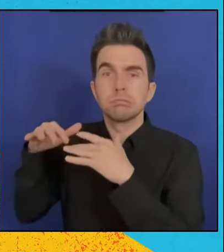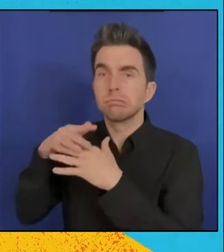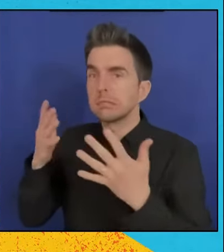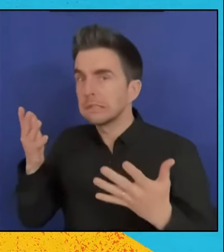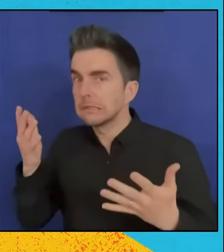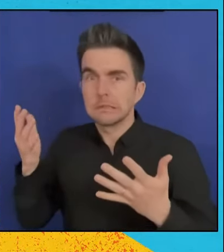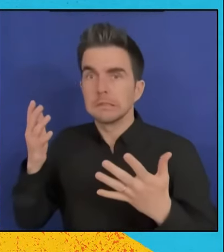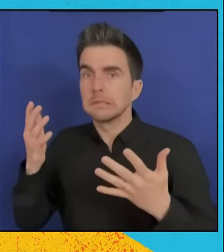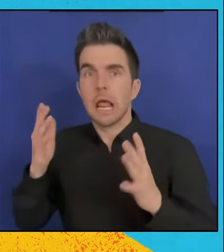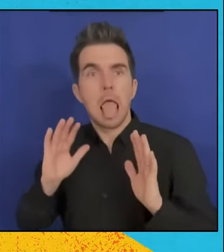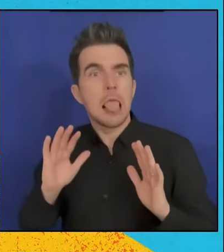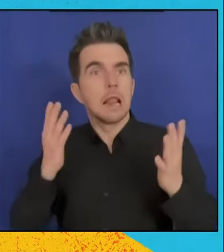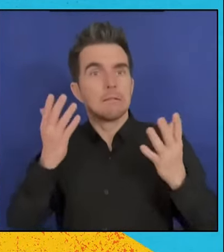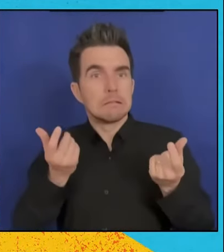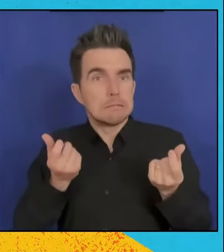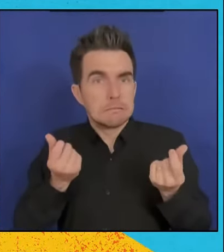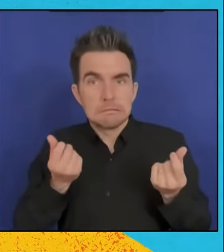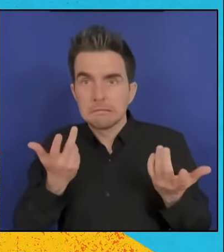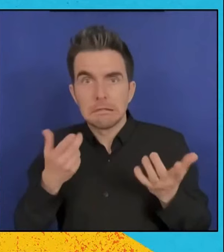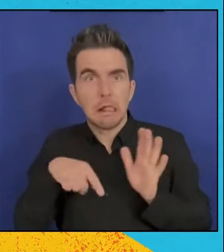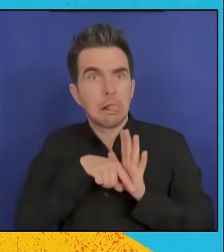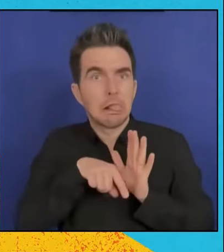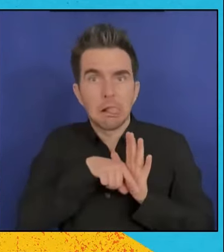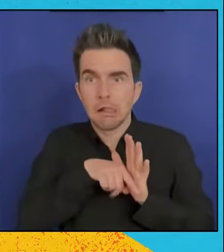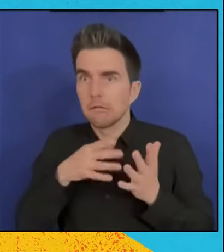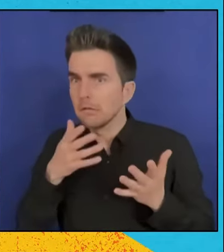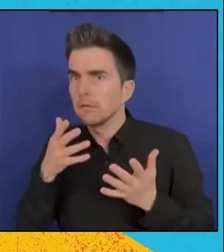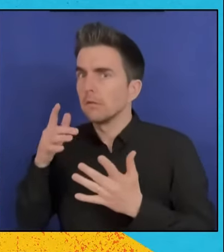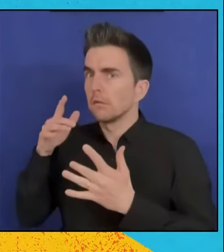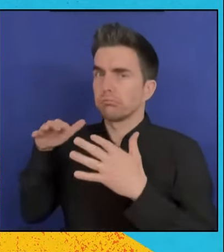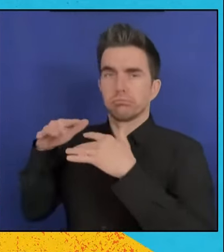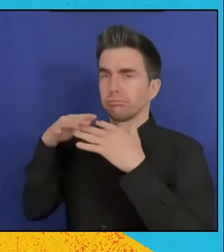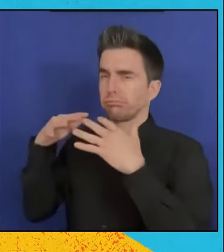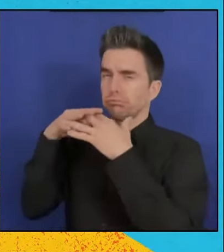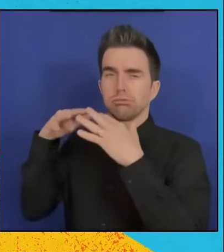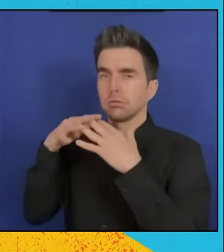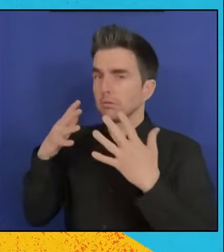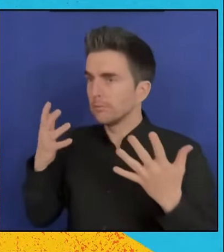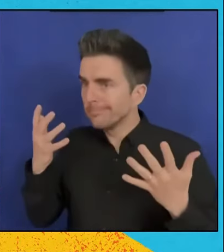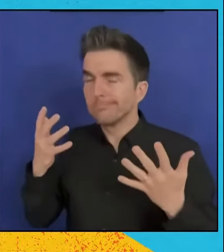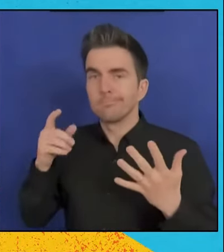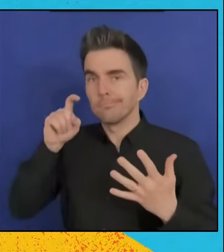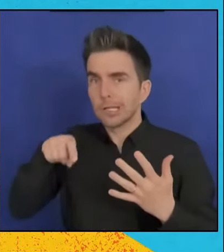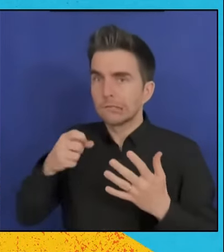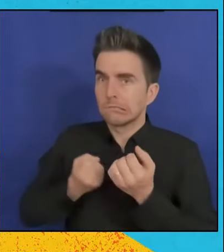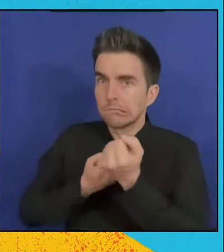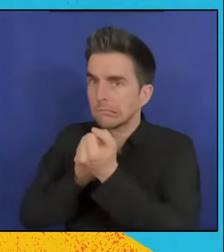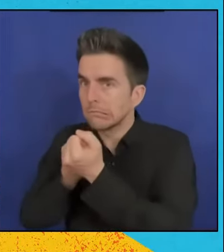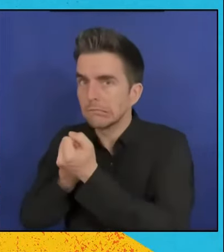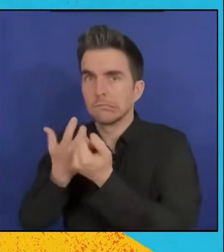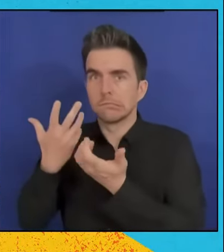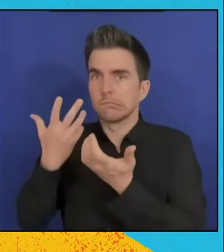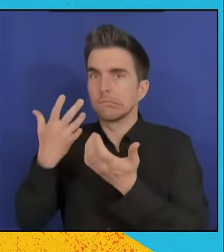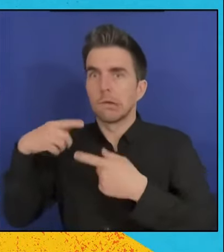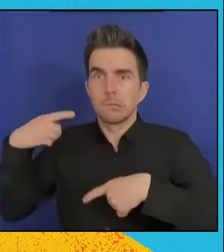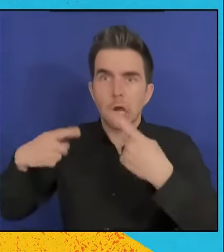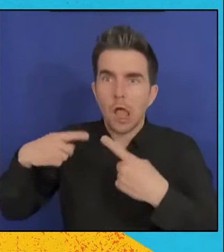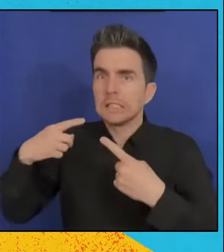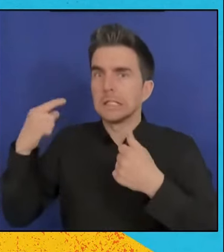Labour Organization, young people face severe difficulties in finding and keeping decent employment. This 15